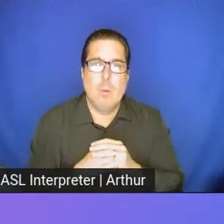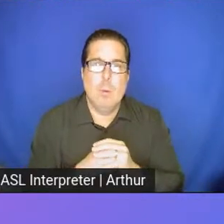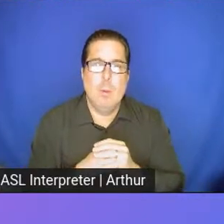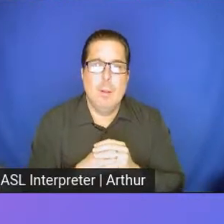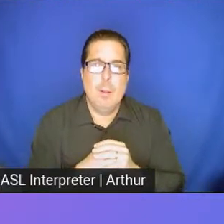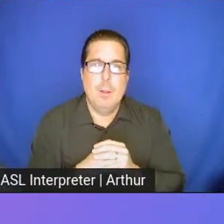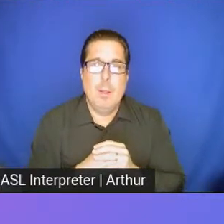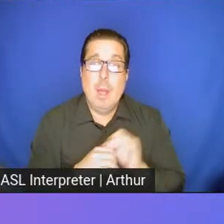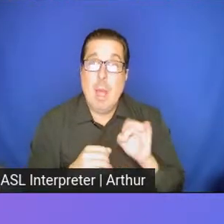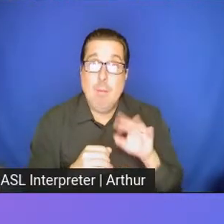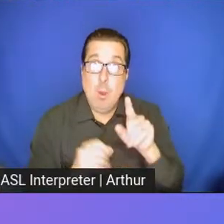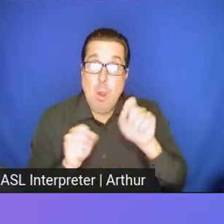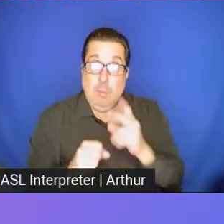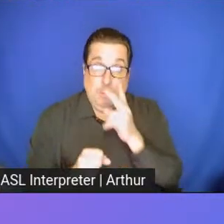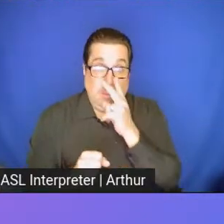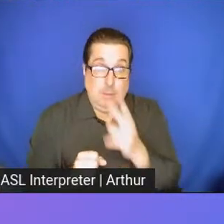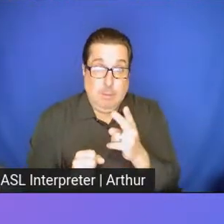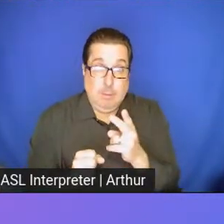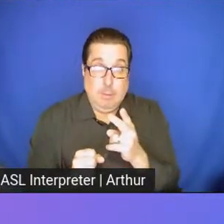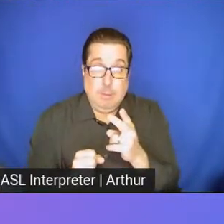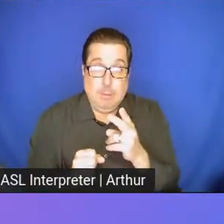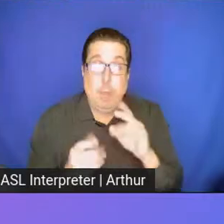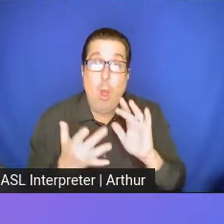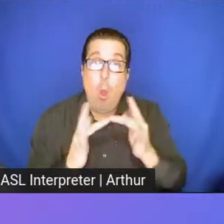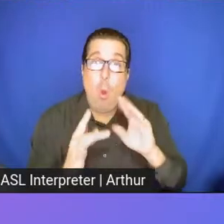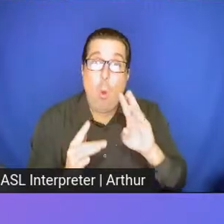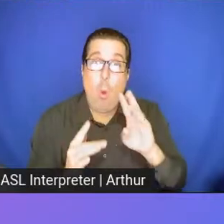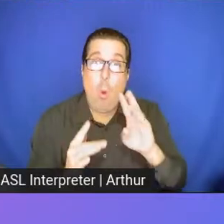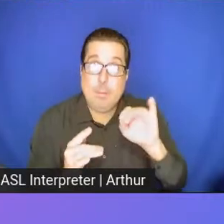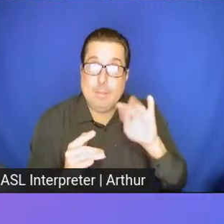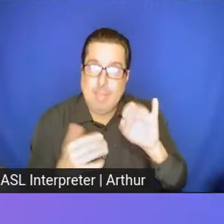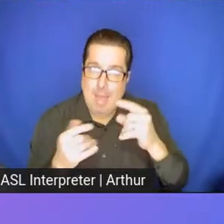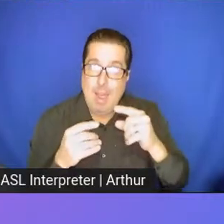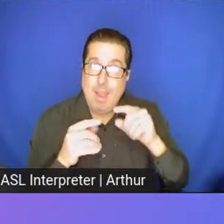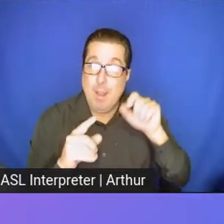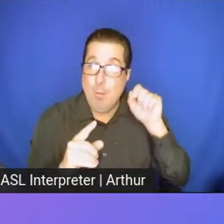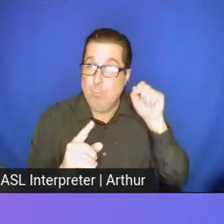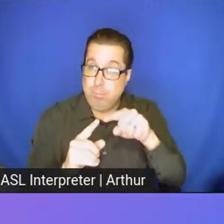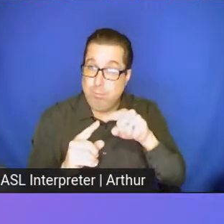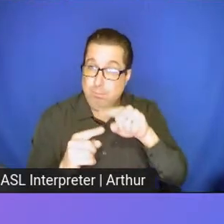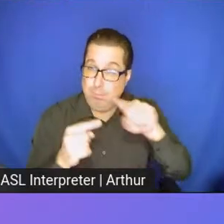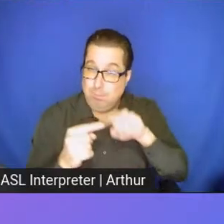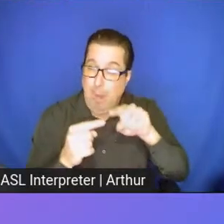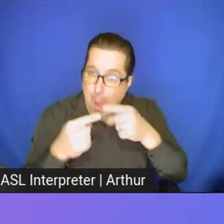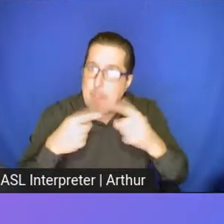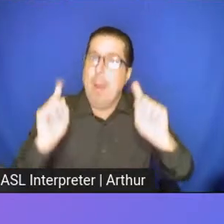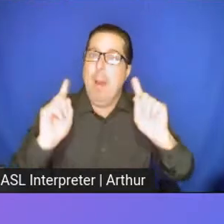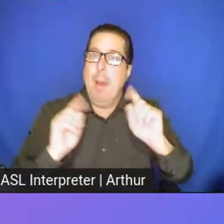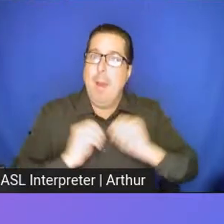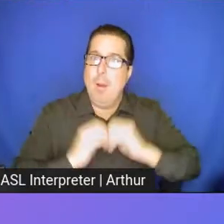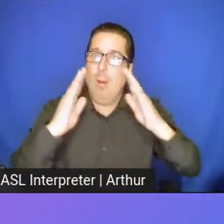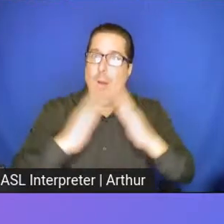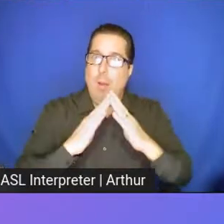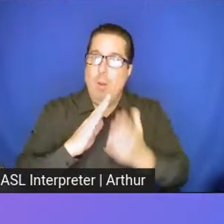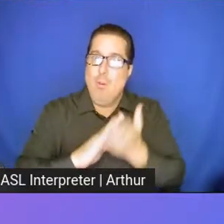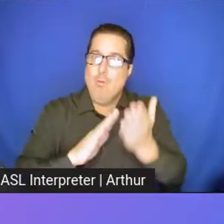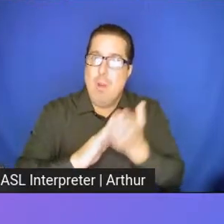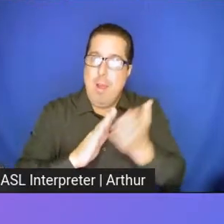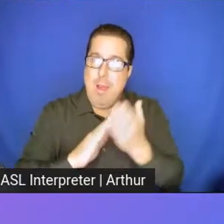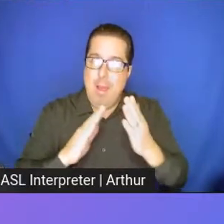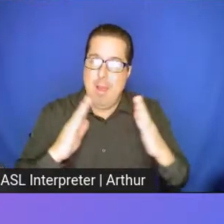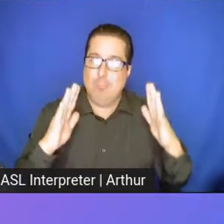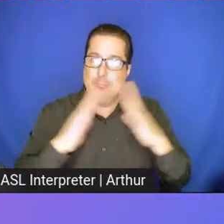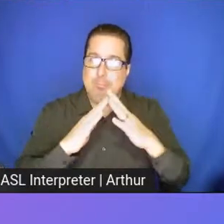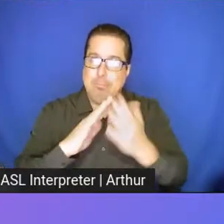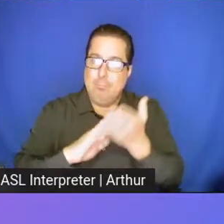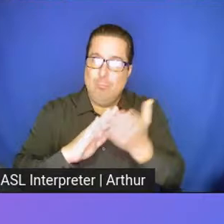If you can see, the website is up and running. It means our application is up and running and connecting to